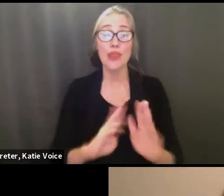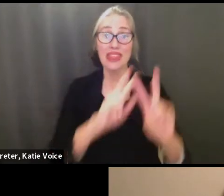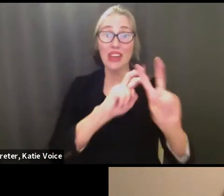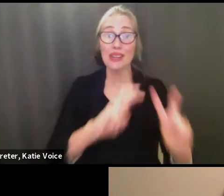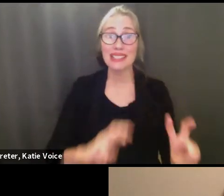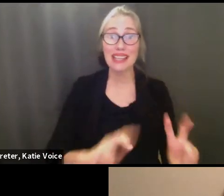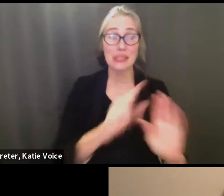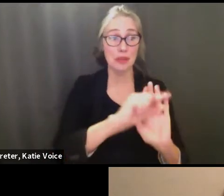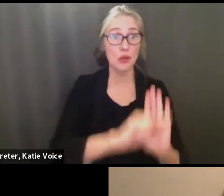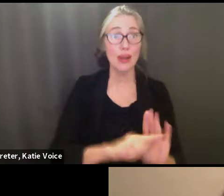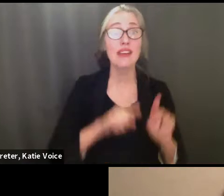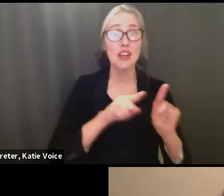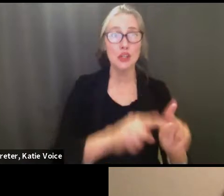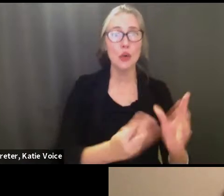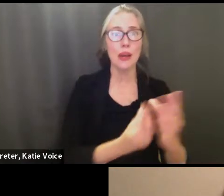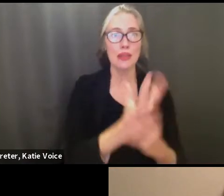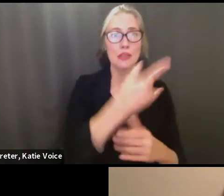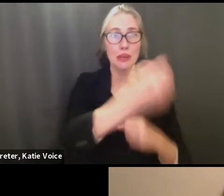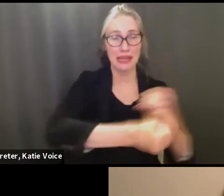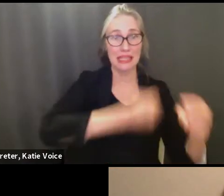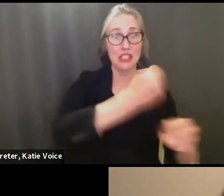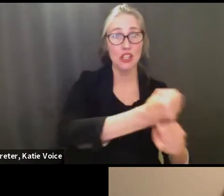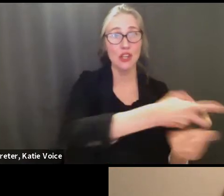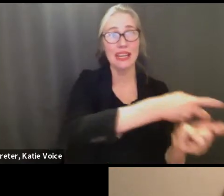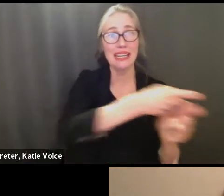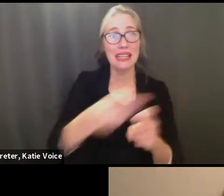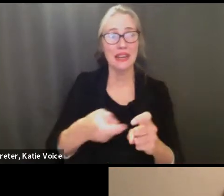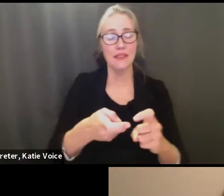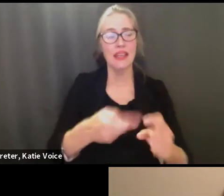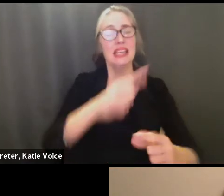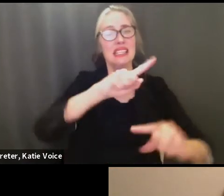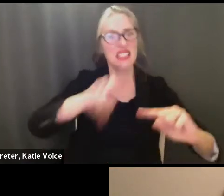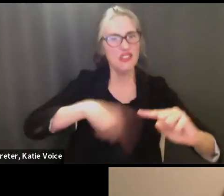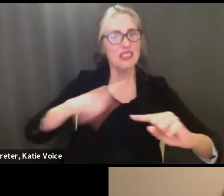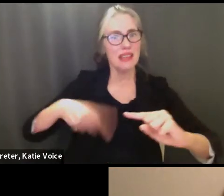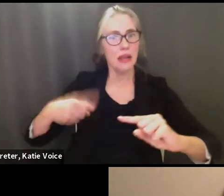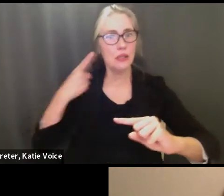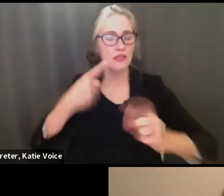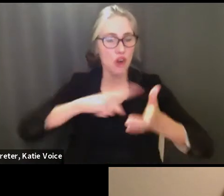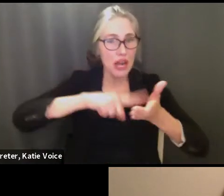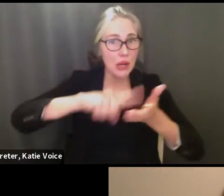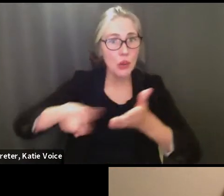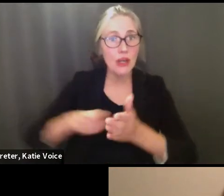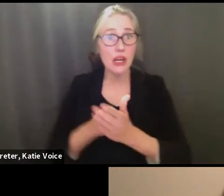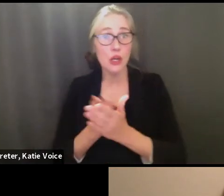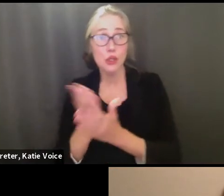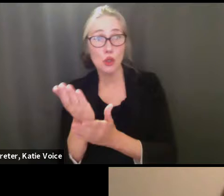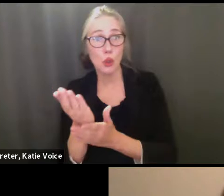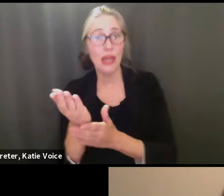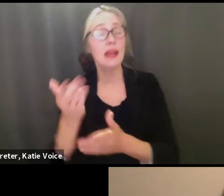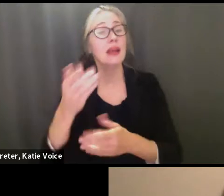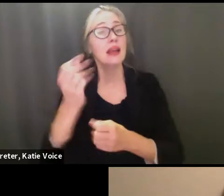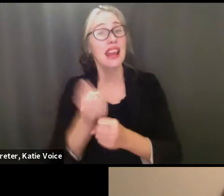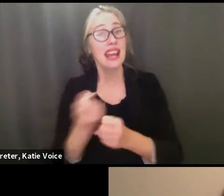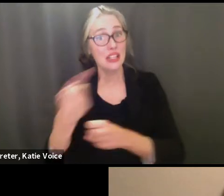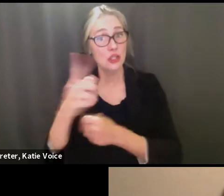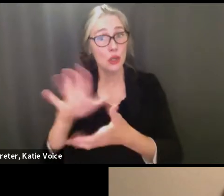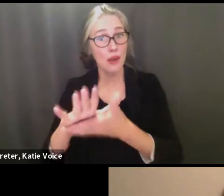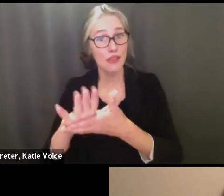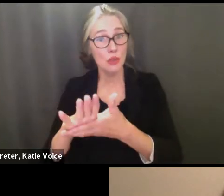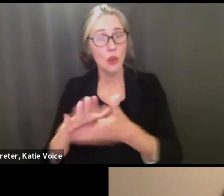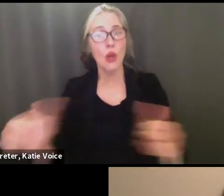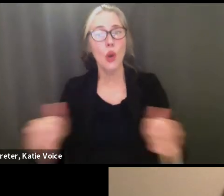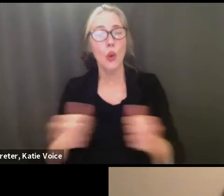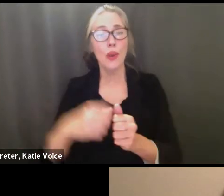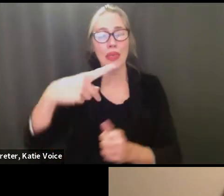spring, we will conduct cycles of inquiry throughout next school year. And we'll do this in conjunction with Patrick Callahan,